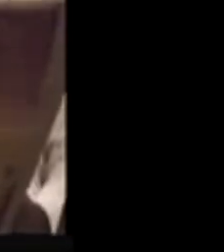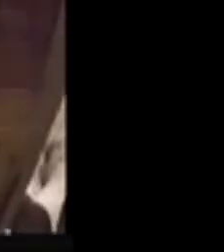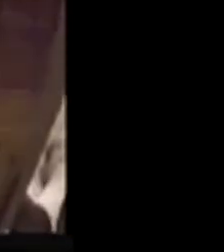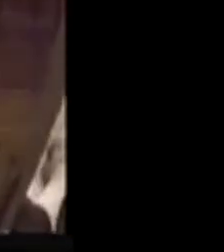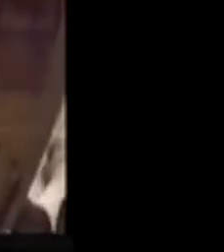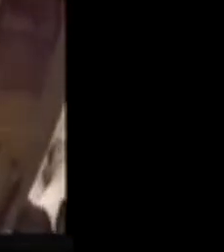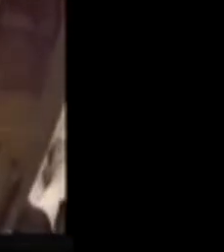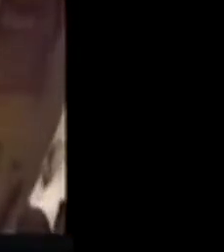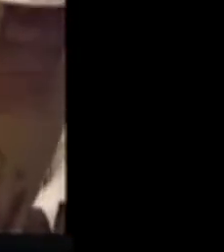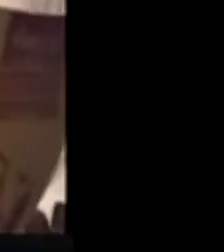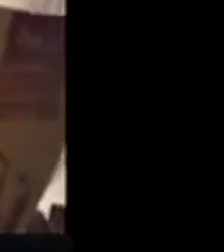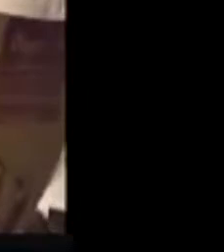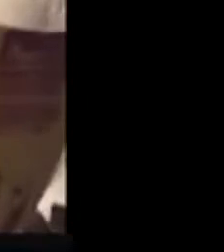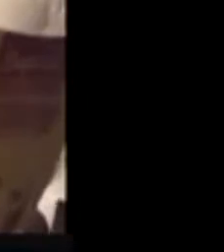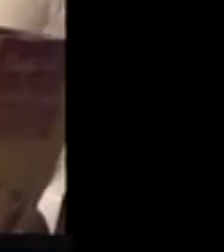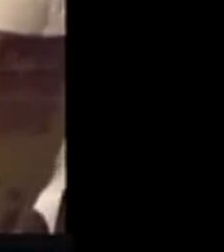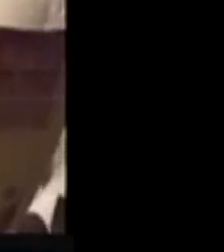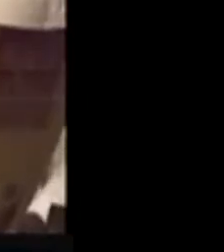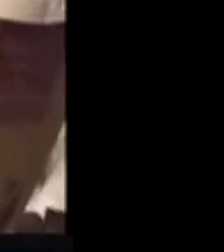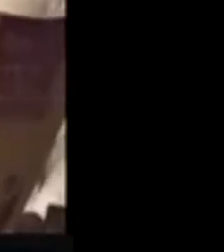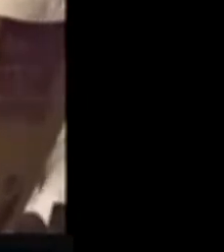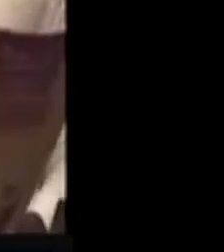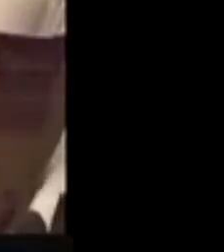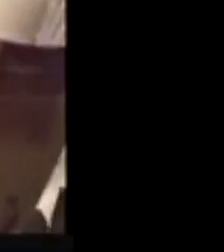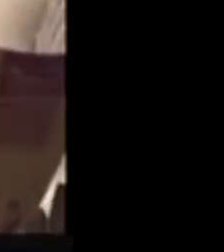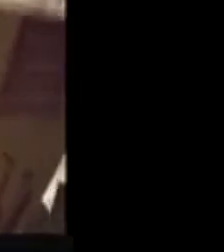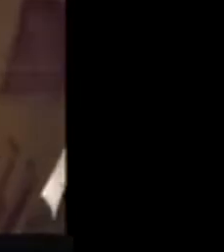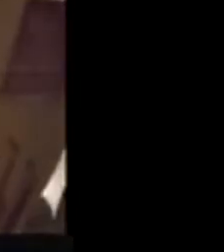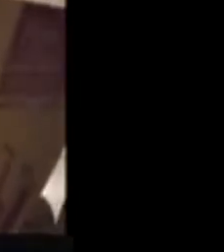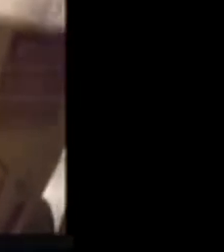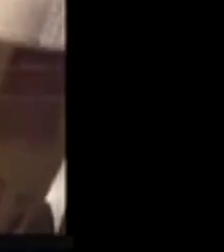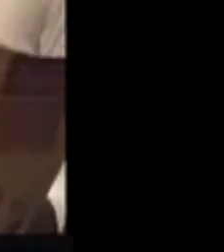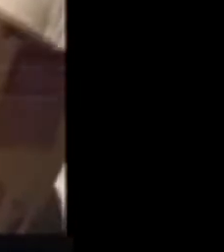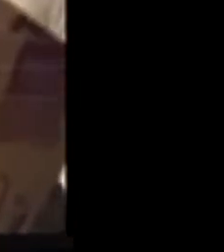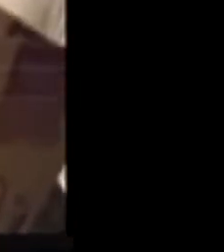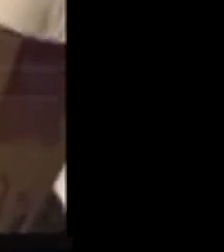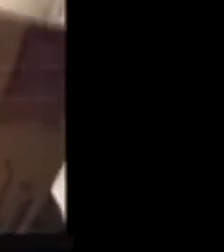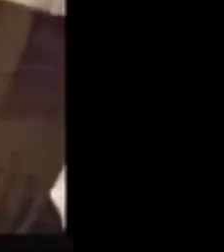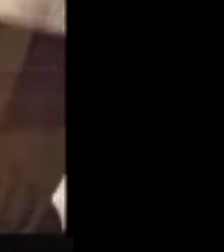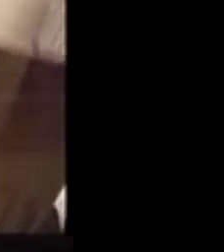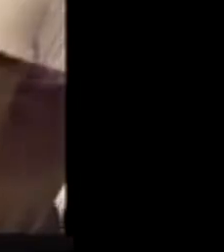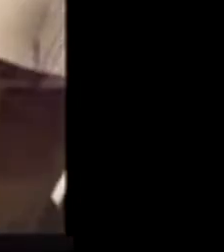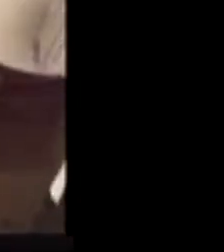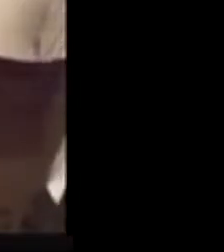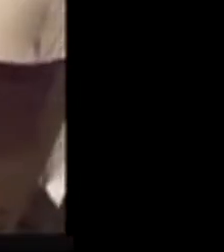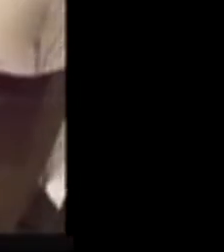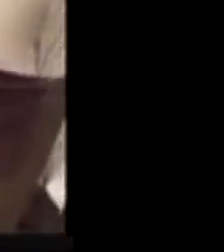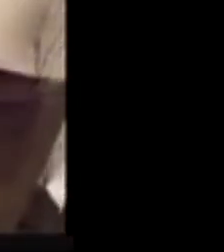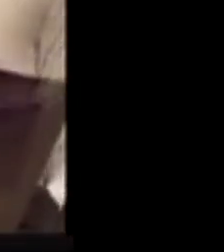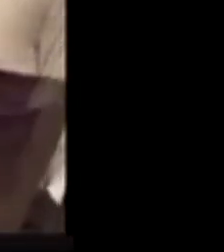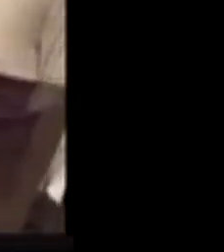Christ, laid firmly in our heart to